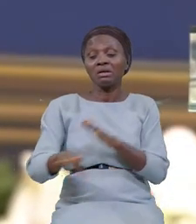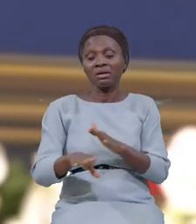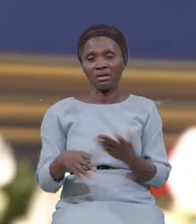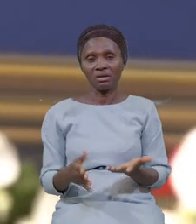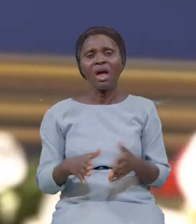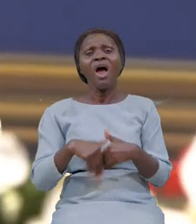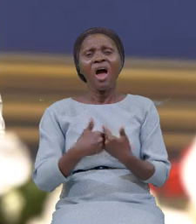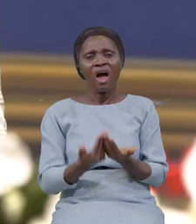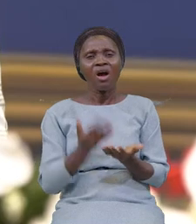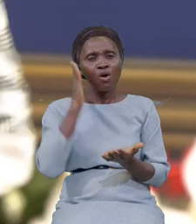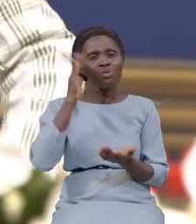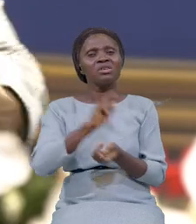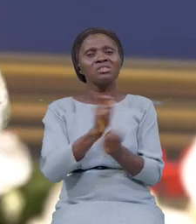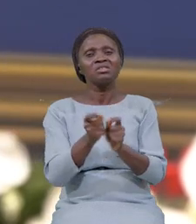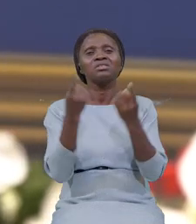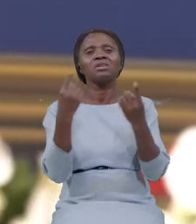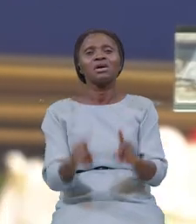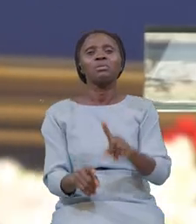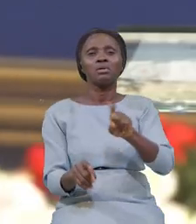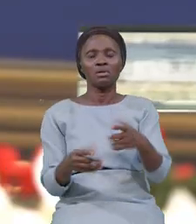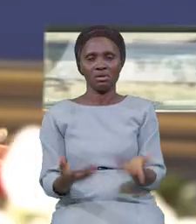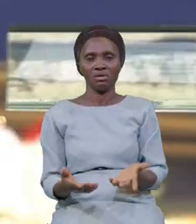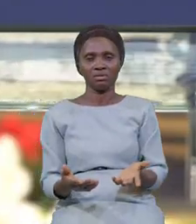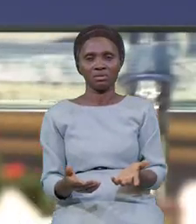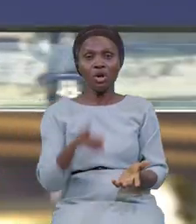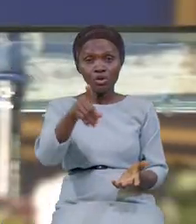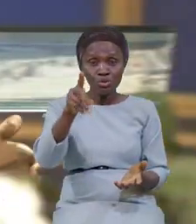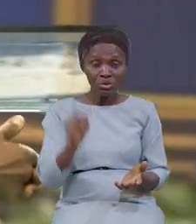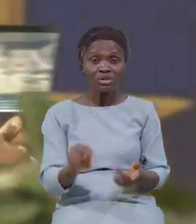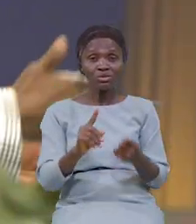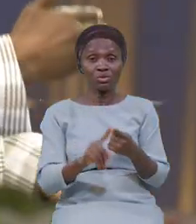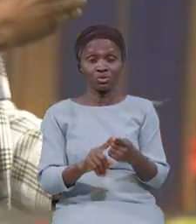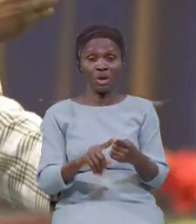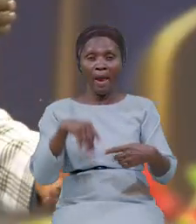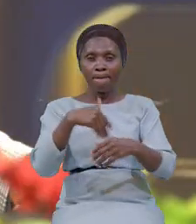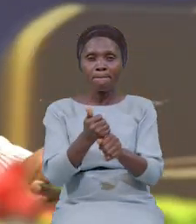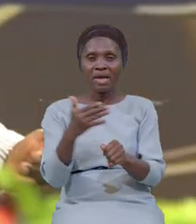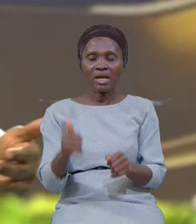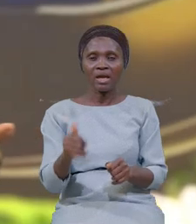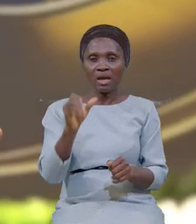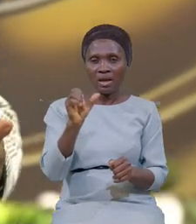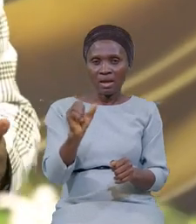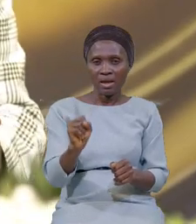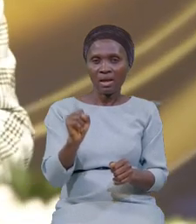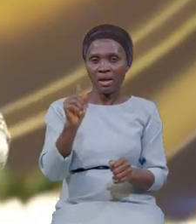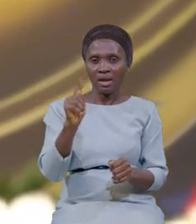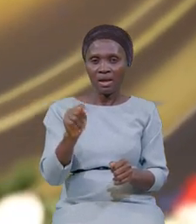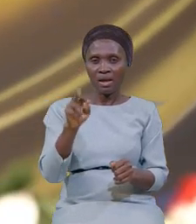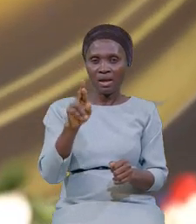strategy is very important. If we, you don't have any strategy, how do you go from here to